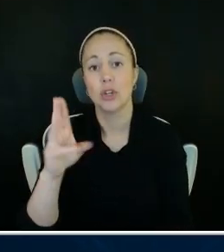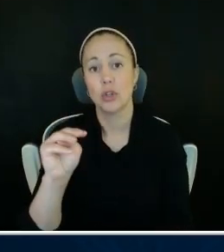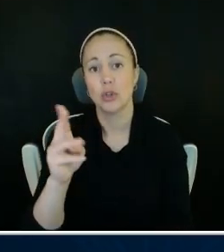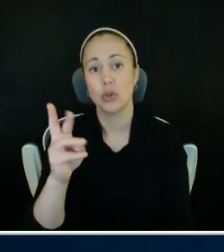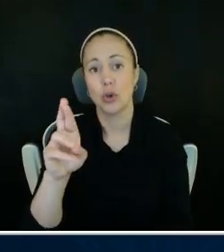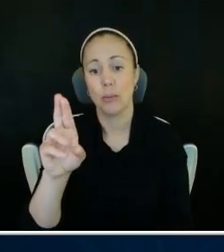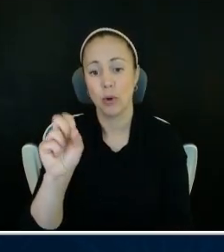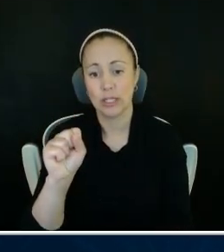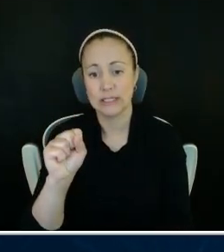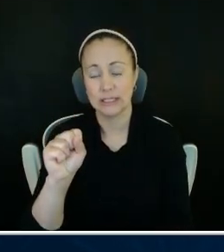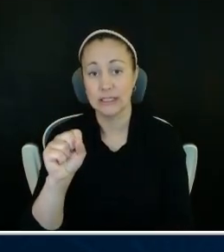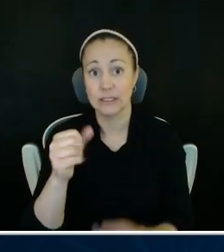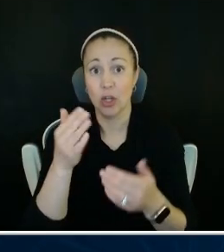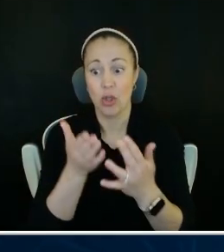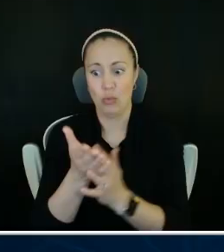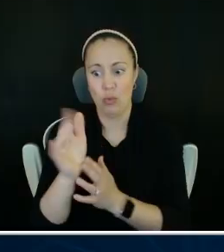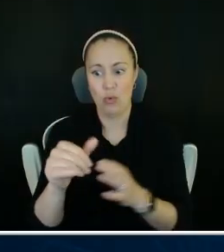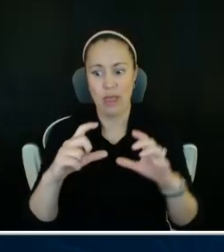through a tunnel.